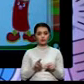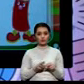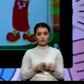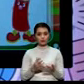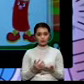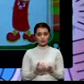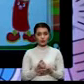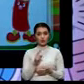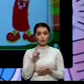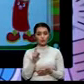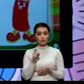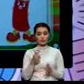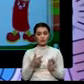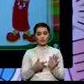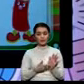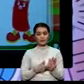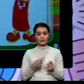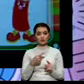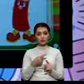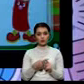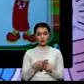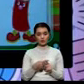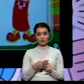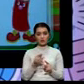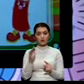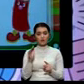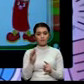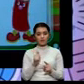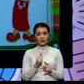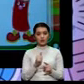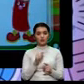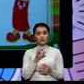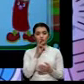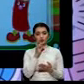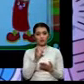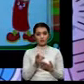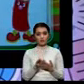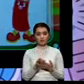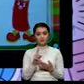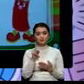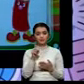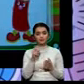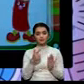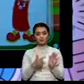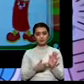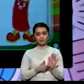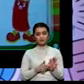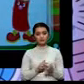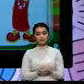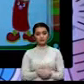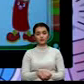biz 100 ga 7 ni qo'shamiz. Va ushbu sonlar yig'indisi